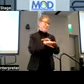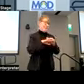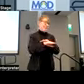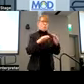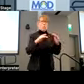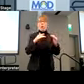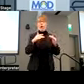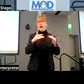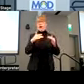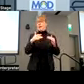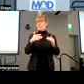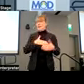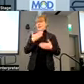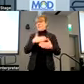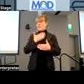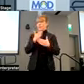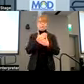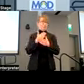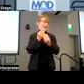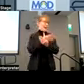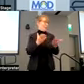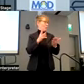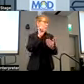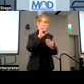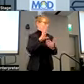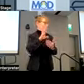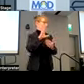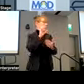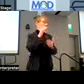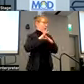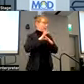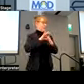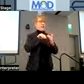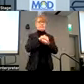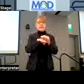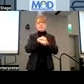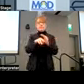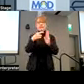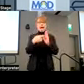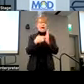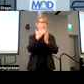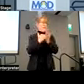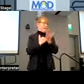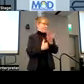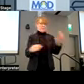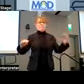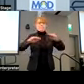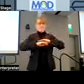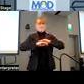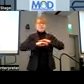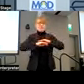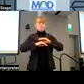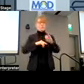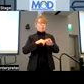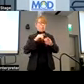site is meeting compliance with the web content and accessibility guidelines. And as one quick example of that, the images